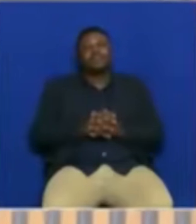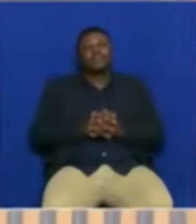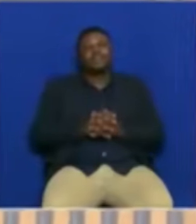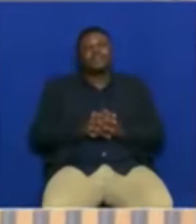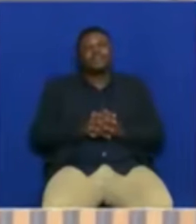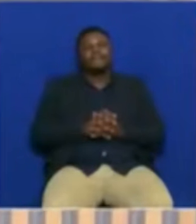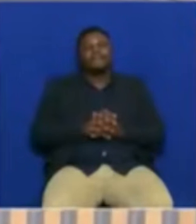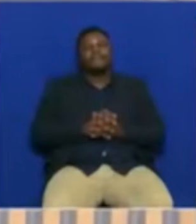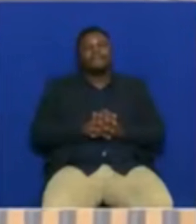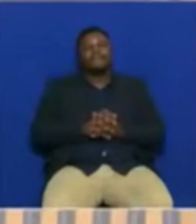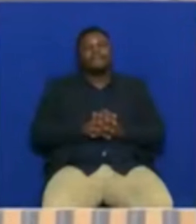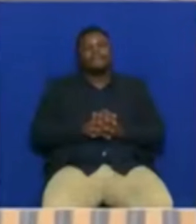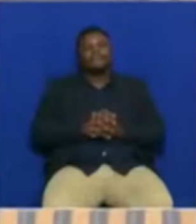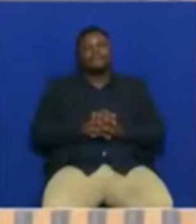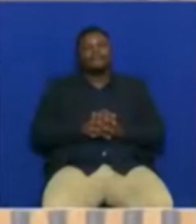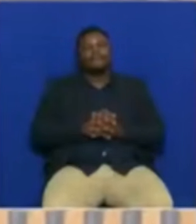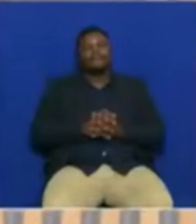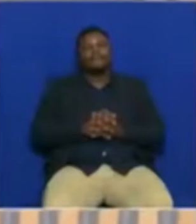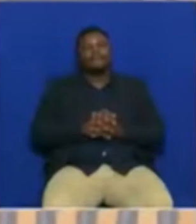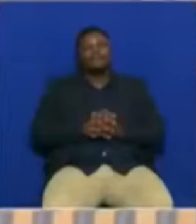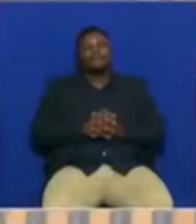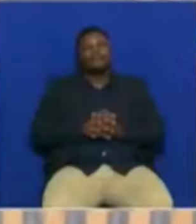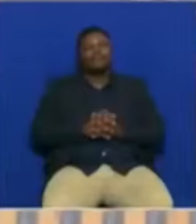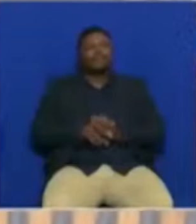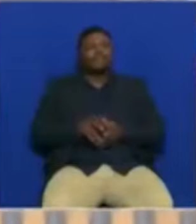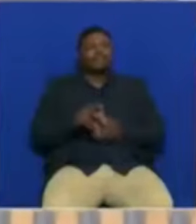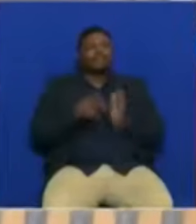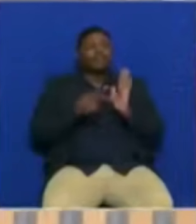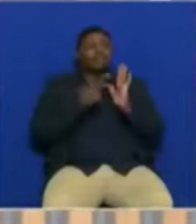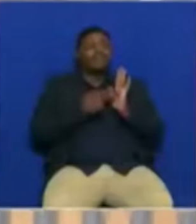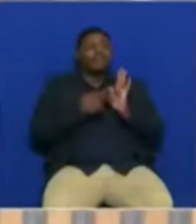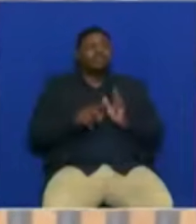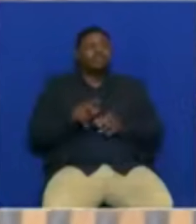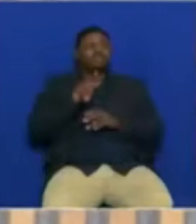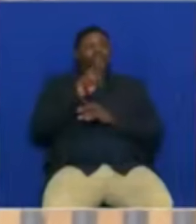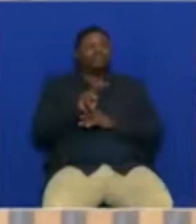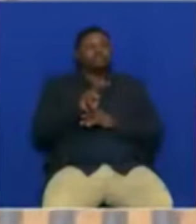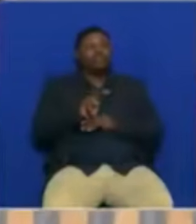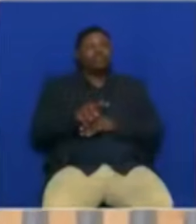Sorry, give me 243. 2438. 39.